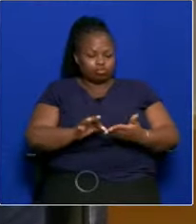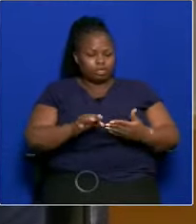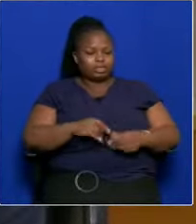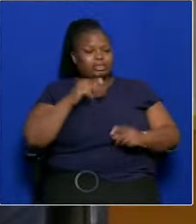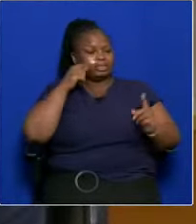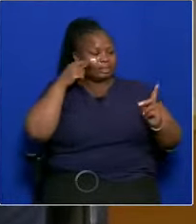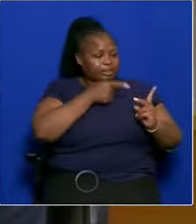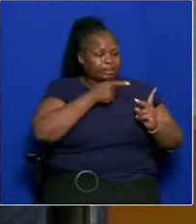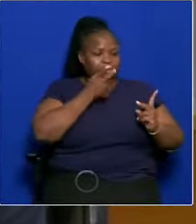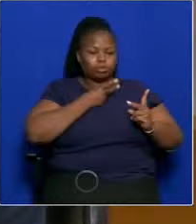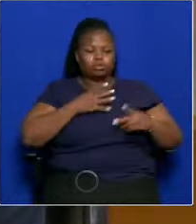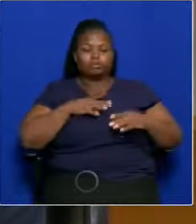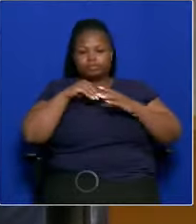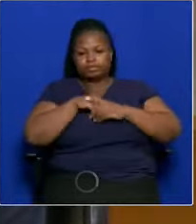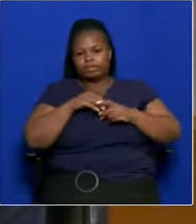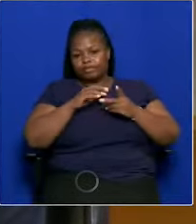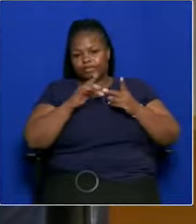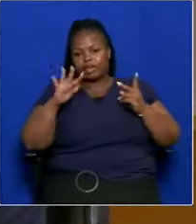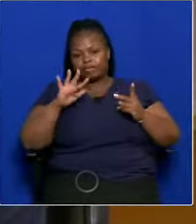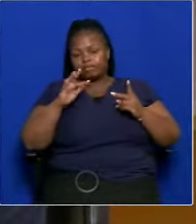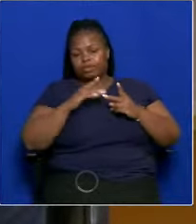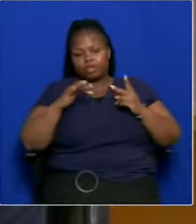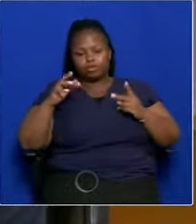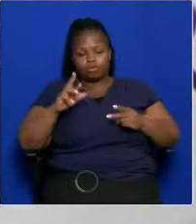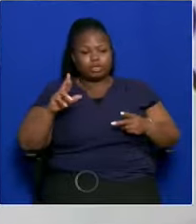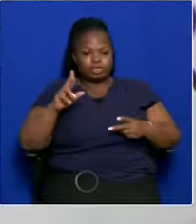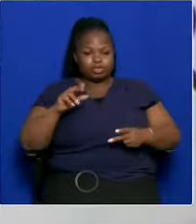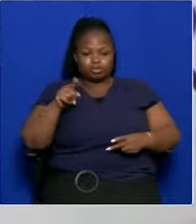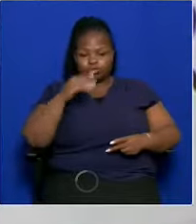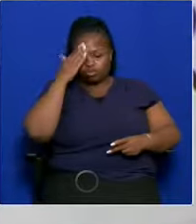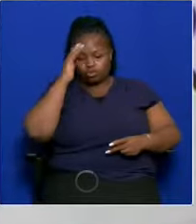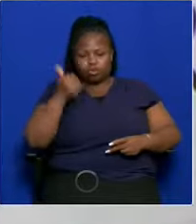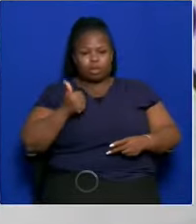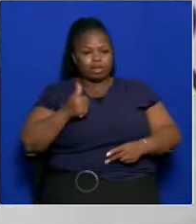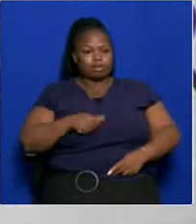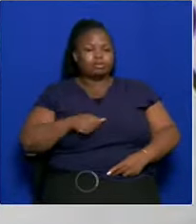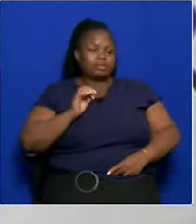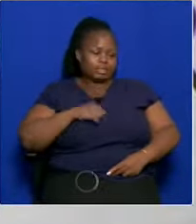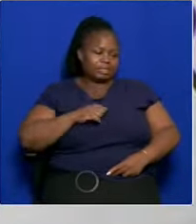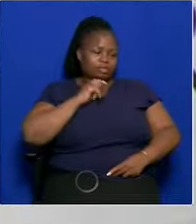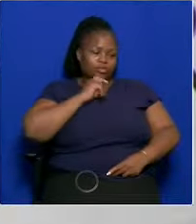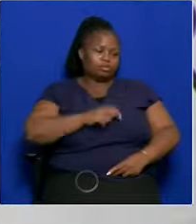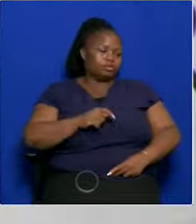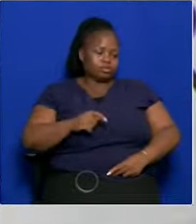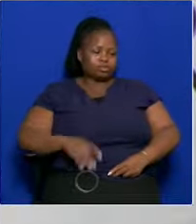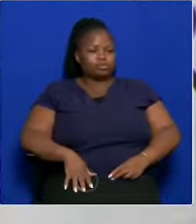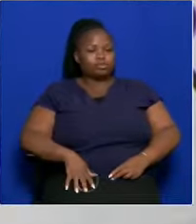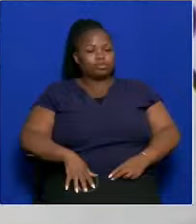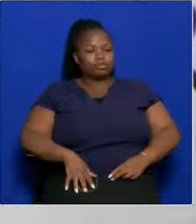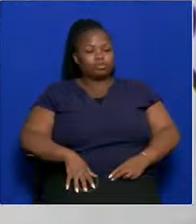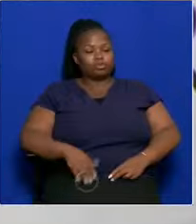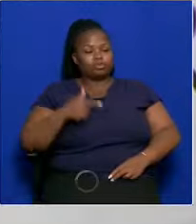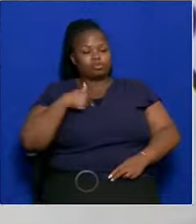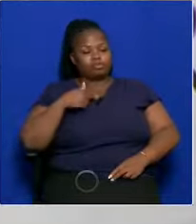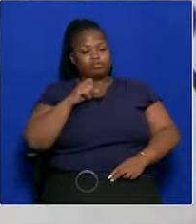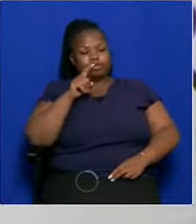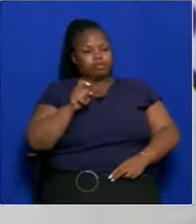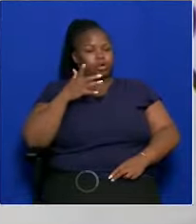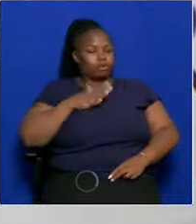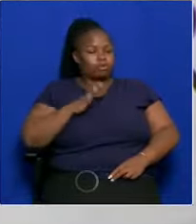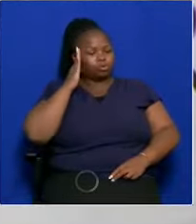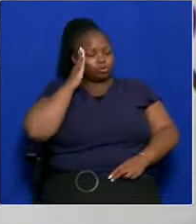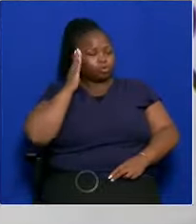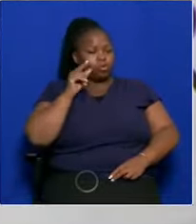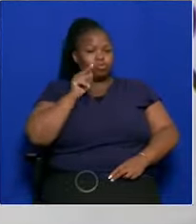5 million rand. So you say, yes, you were aware. I was aware. Yes. So my question was, and you were aware at